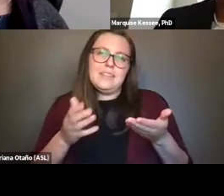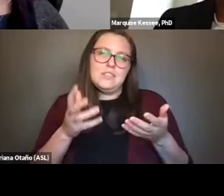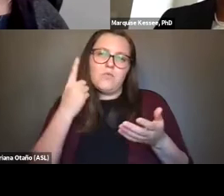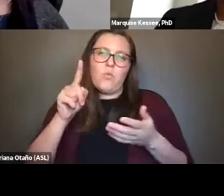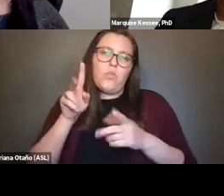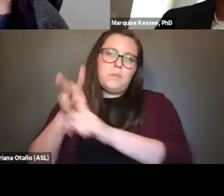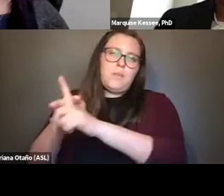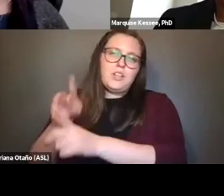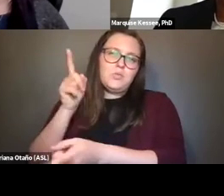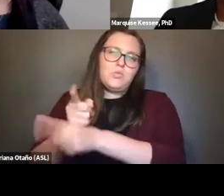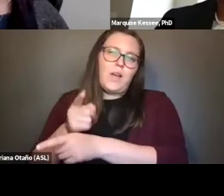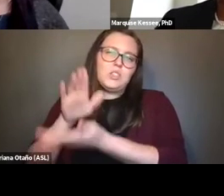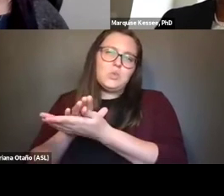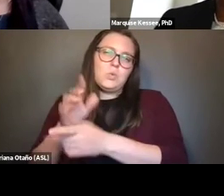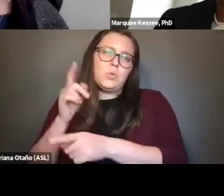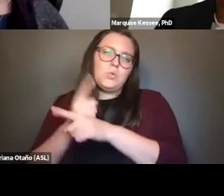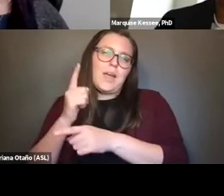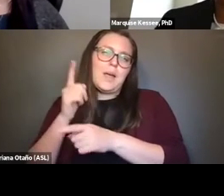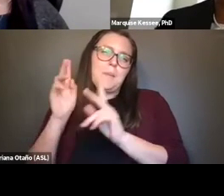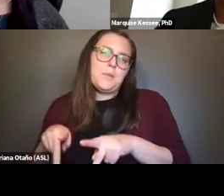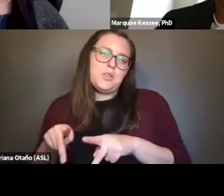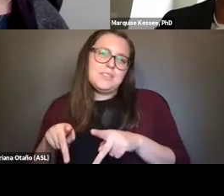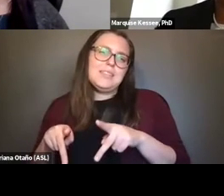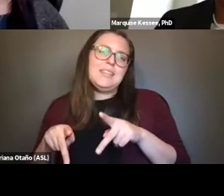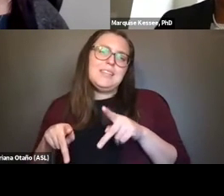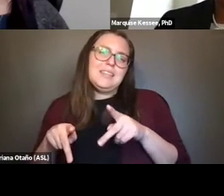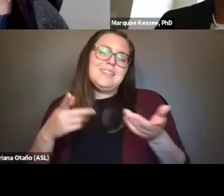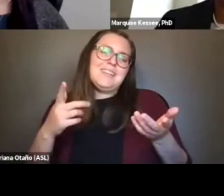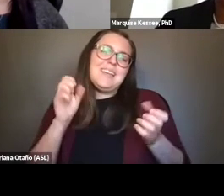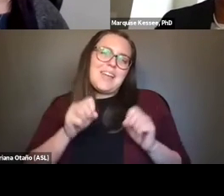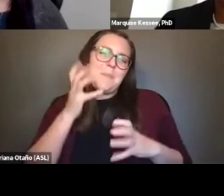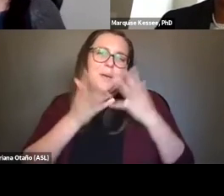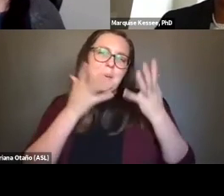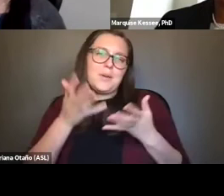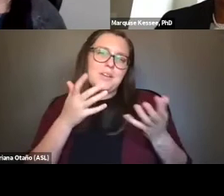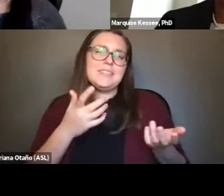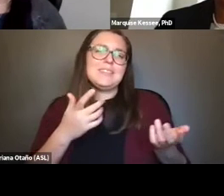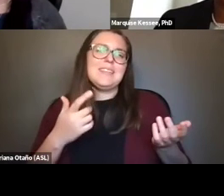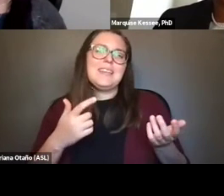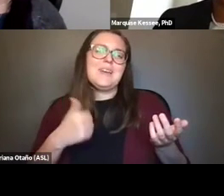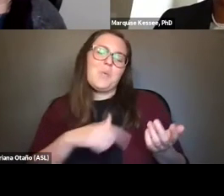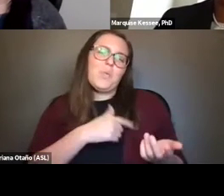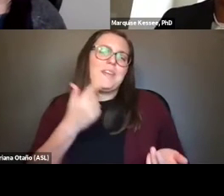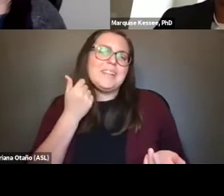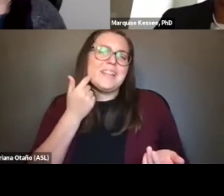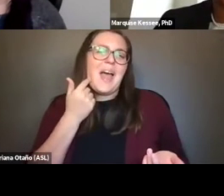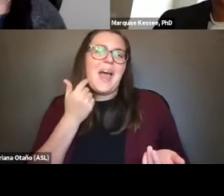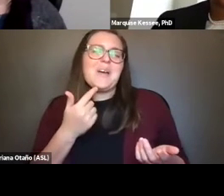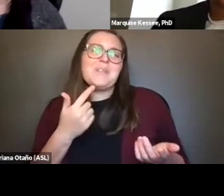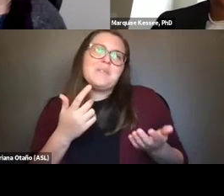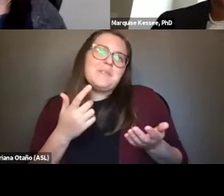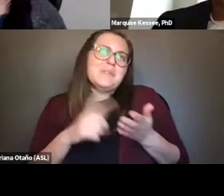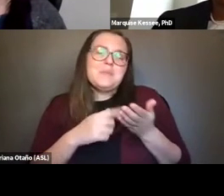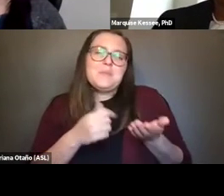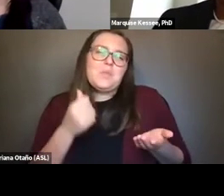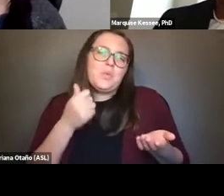person, because it can be a little embarrassing. We laugh about it. We're not going to like deny you, but it is kind of funny,